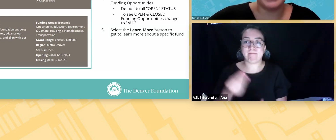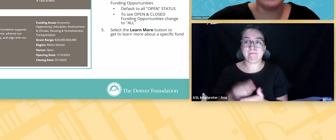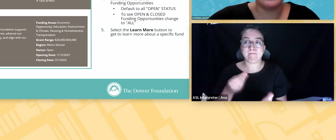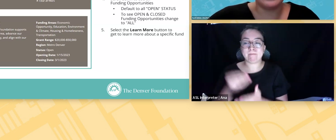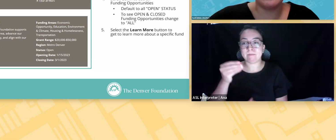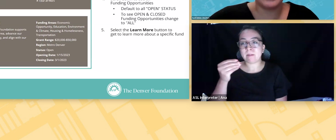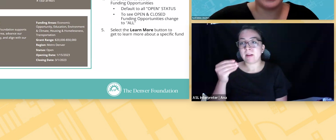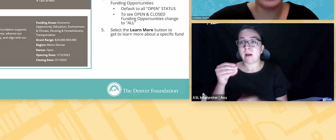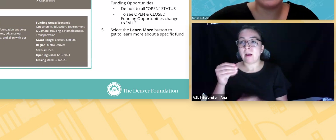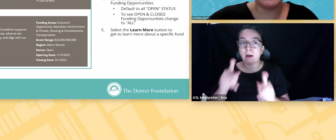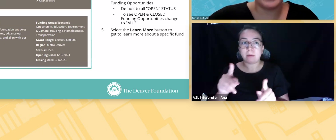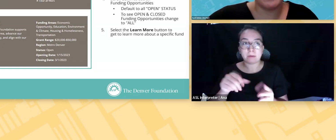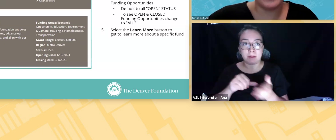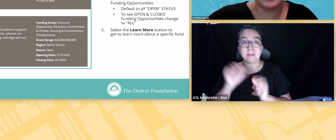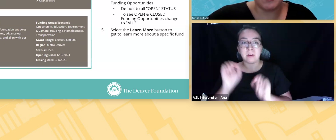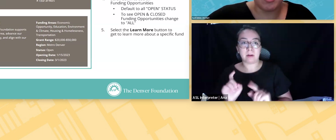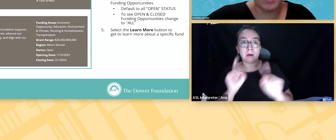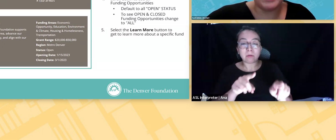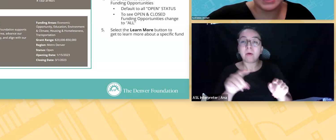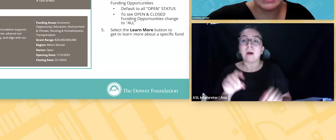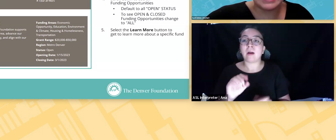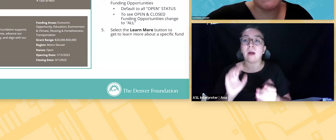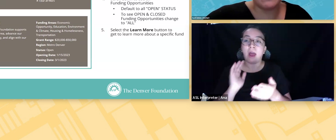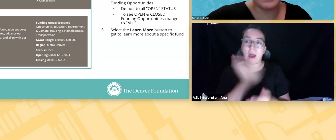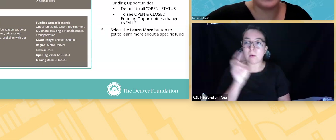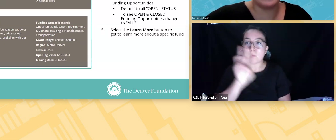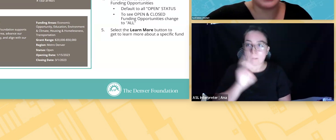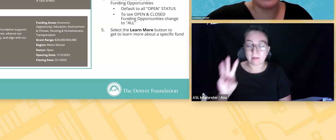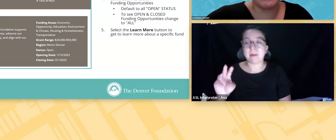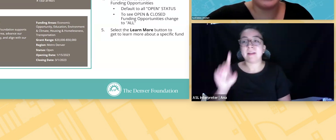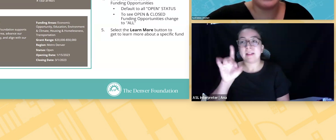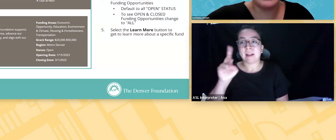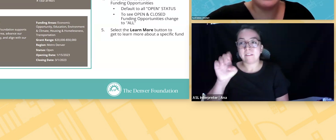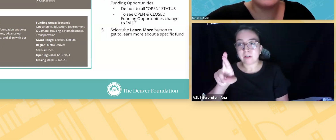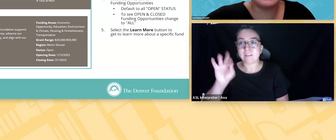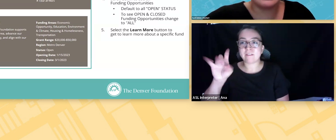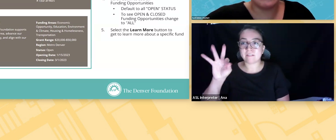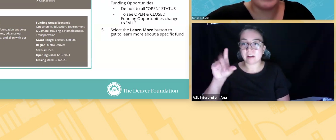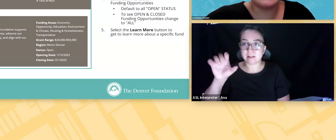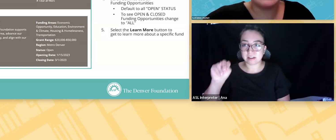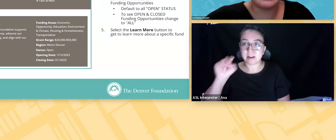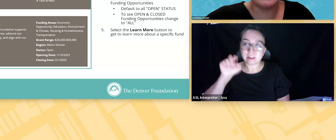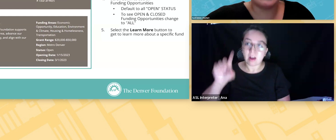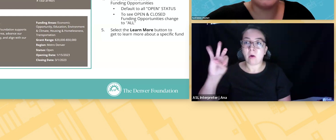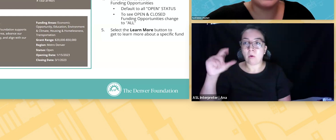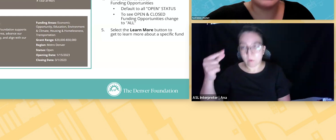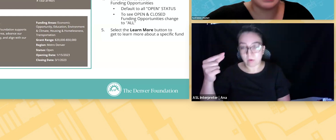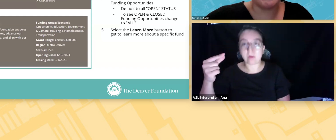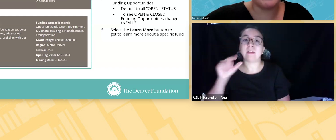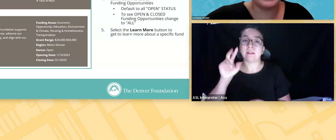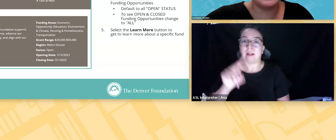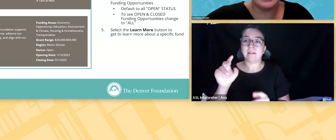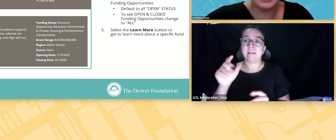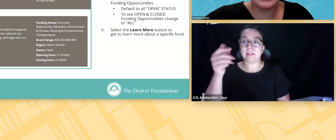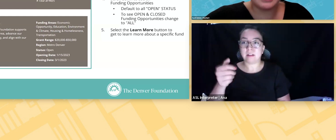opportunities pages that you can get to by going to our website, denverfoundation.org. select grants and scholarships in the